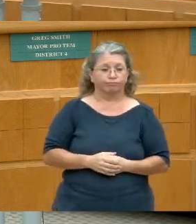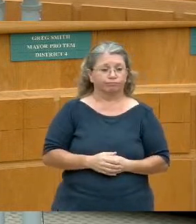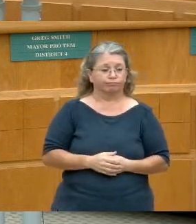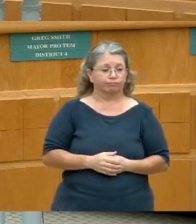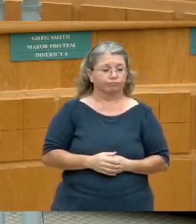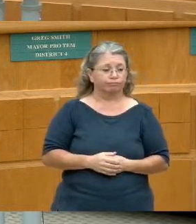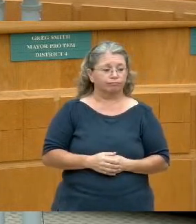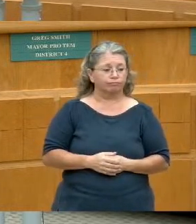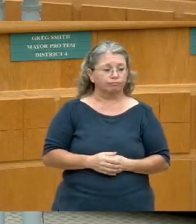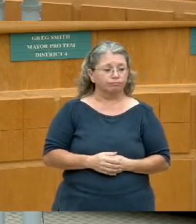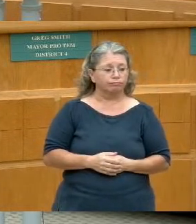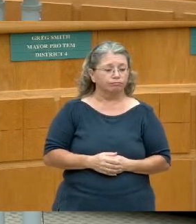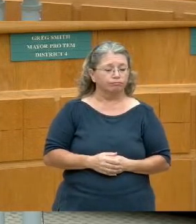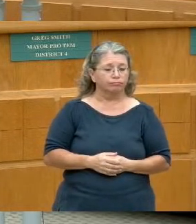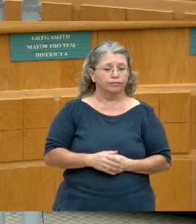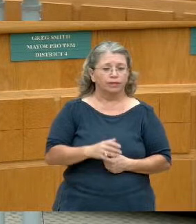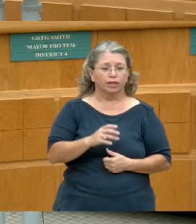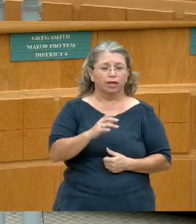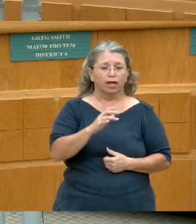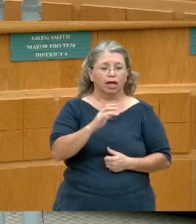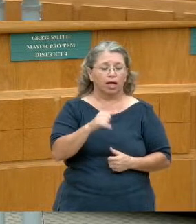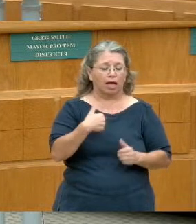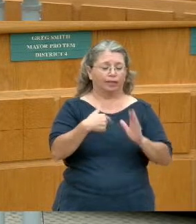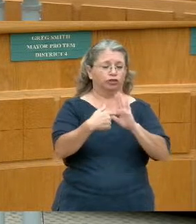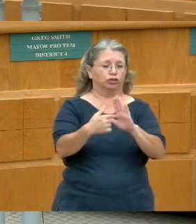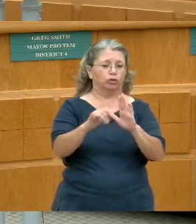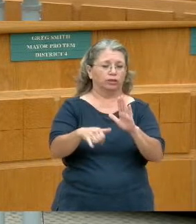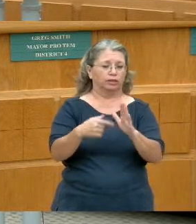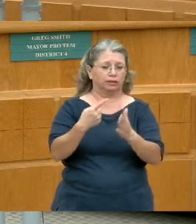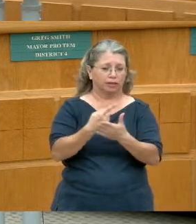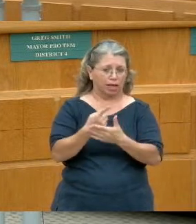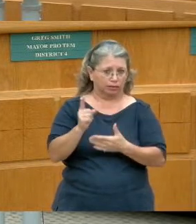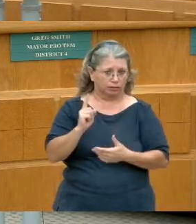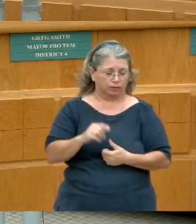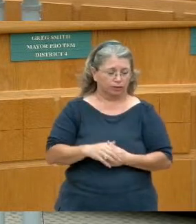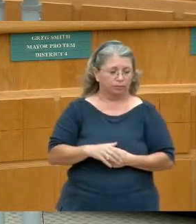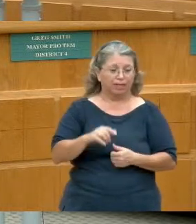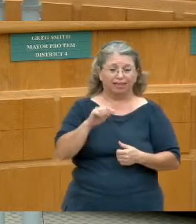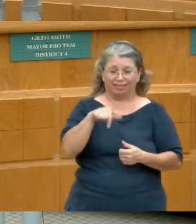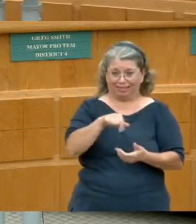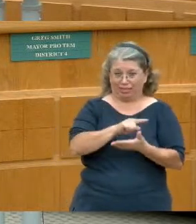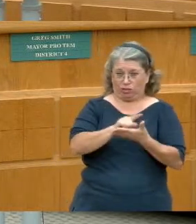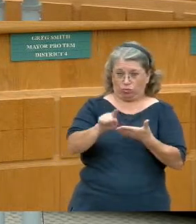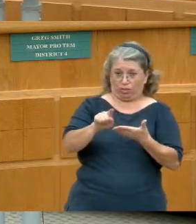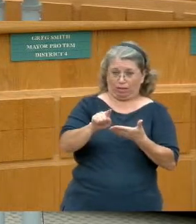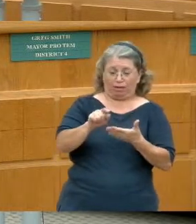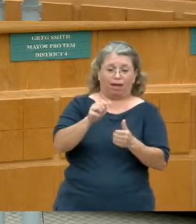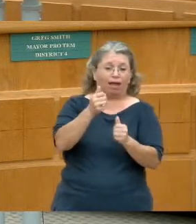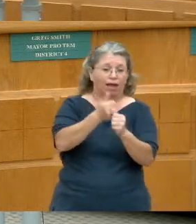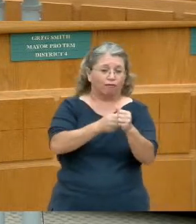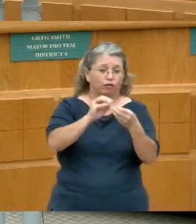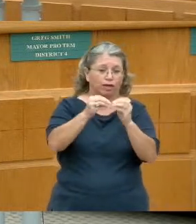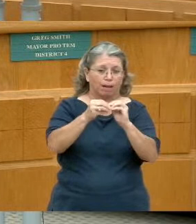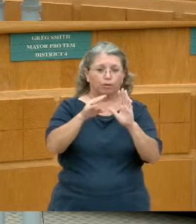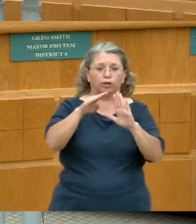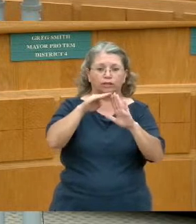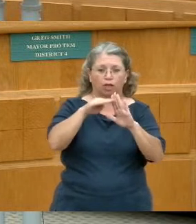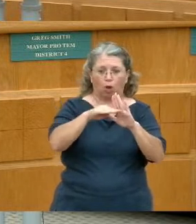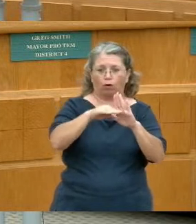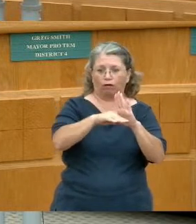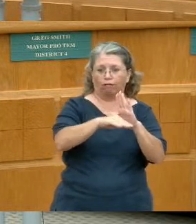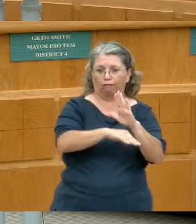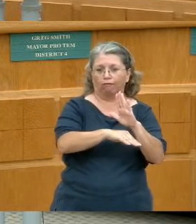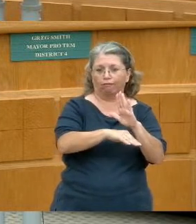heat map last week. This week, every number on this map is lower than it was last week. So across all of